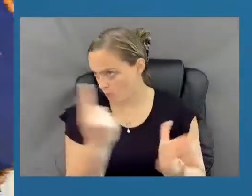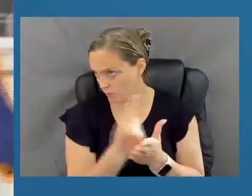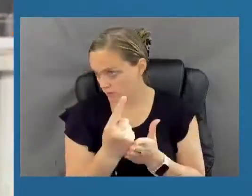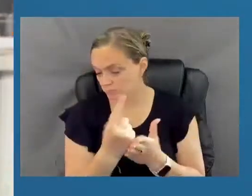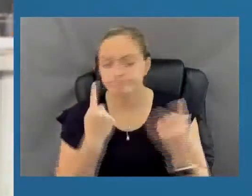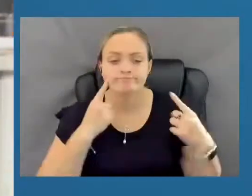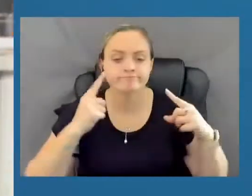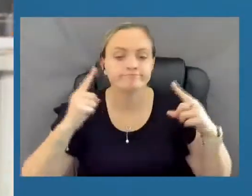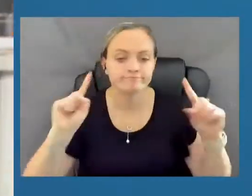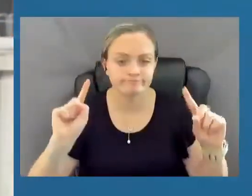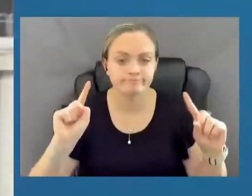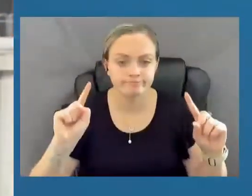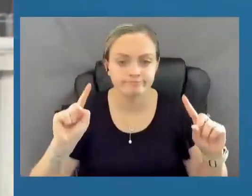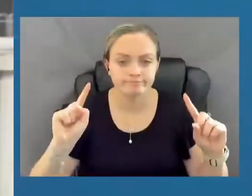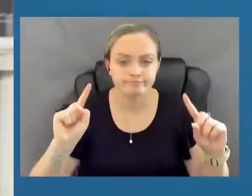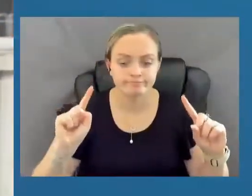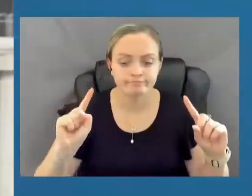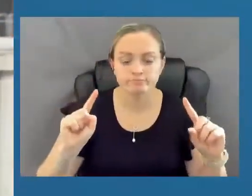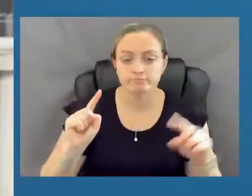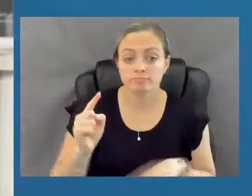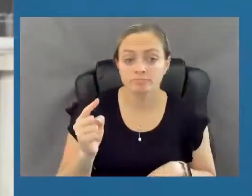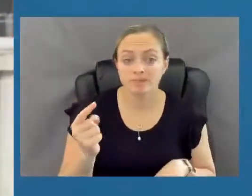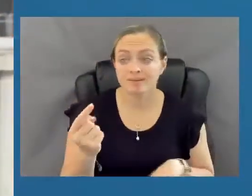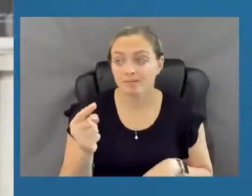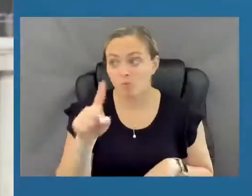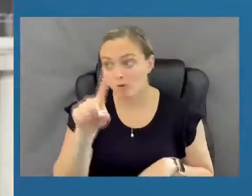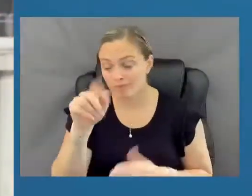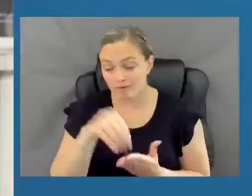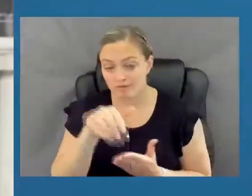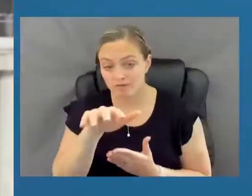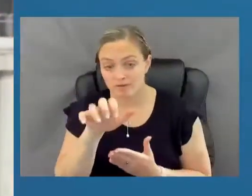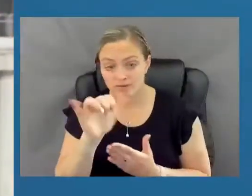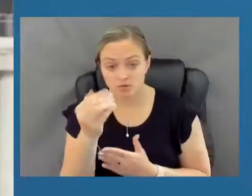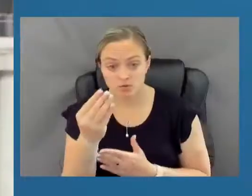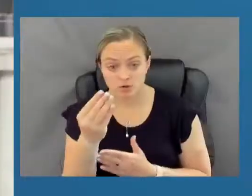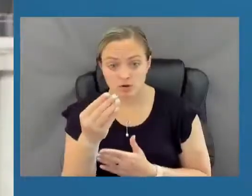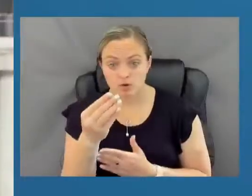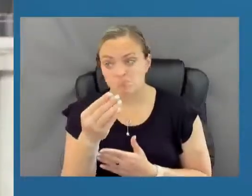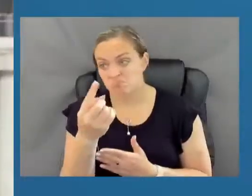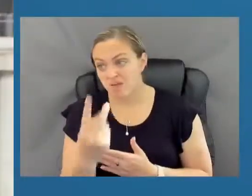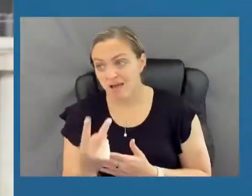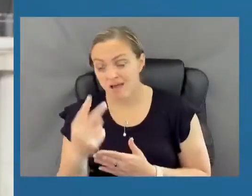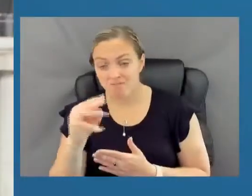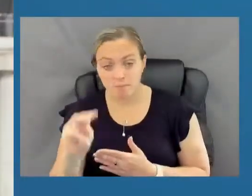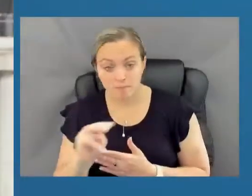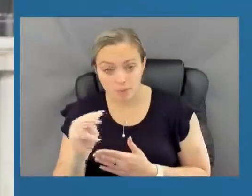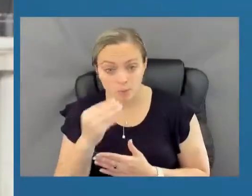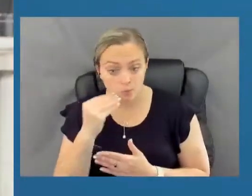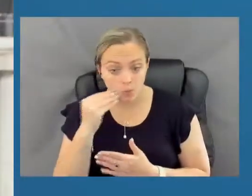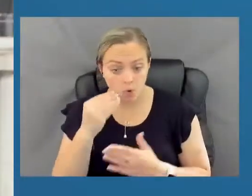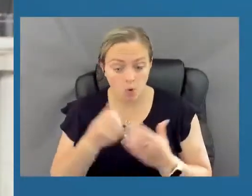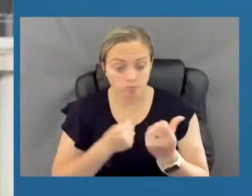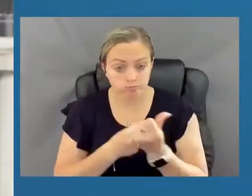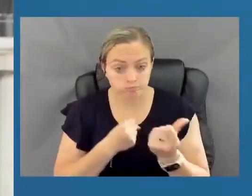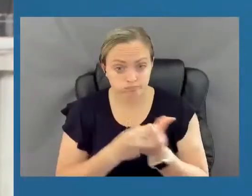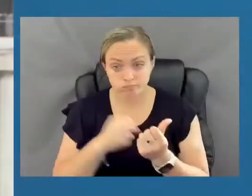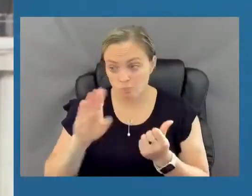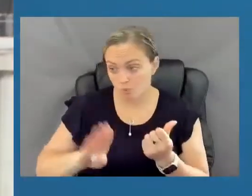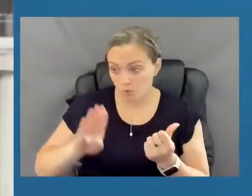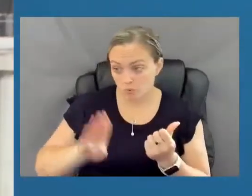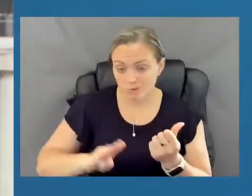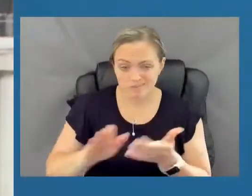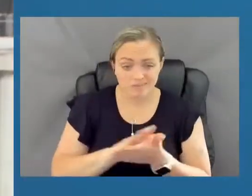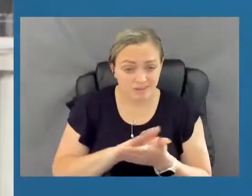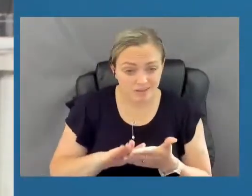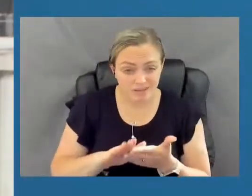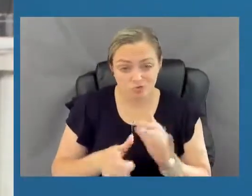successful. 1,500 jobs, 500,000 homes powered in Brooklyn with clean, renewable energy from offshore wind.